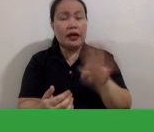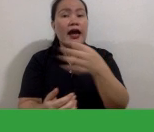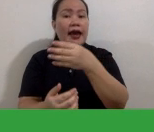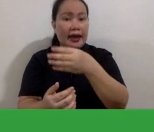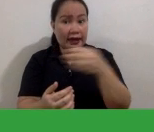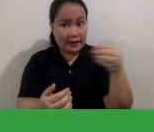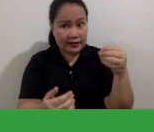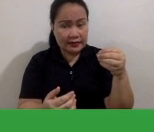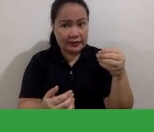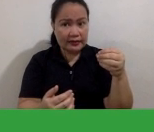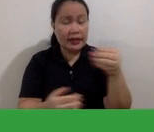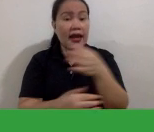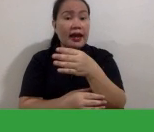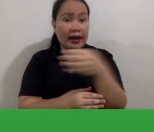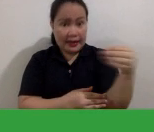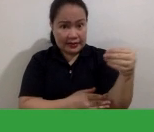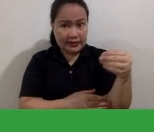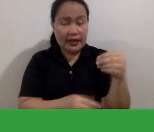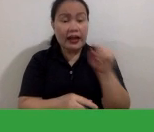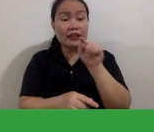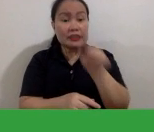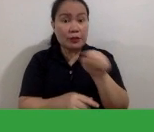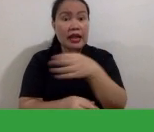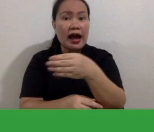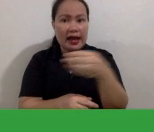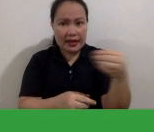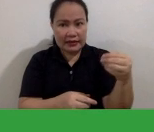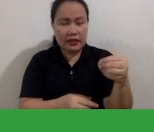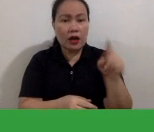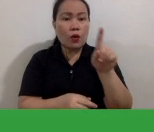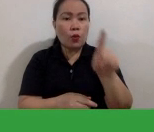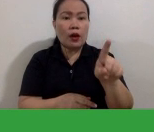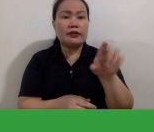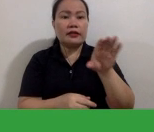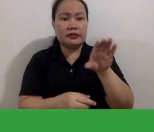5,234 and yung decimal point,